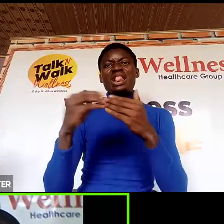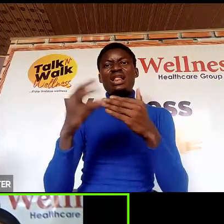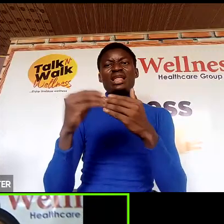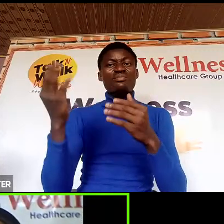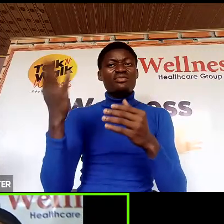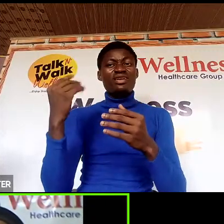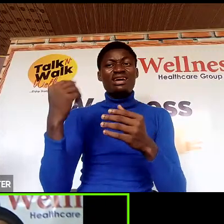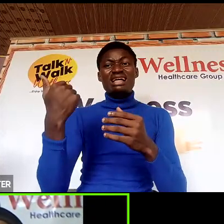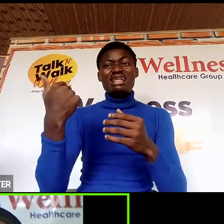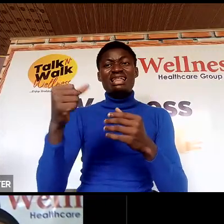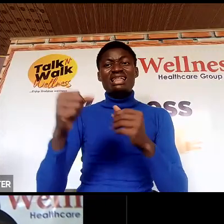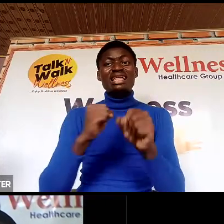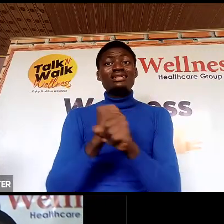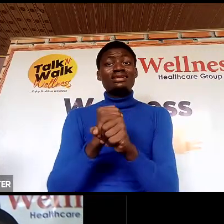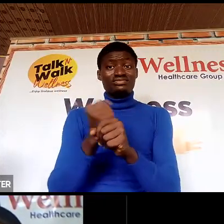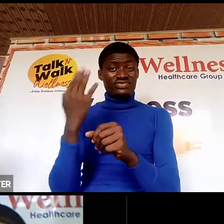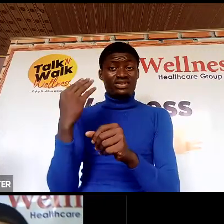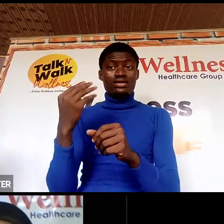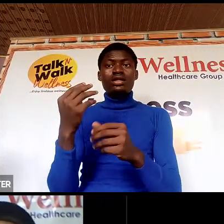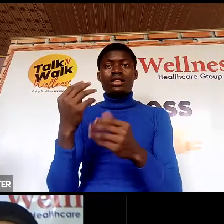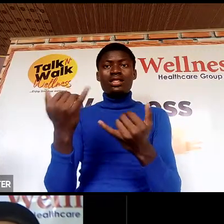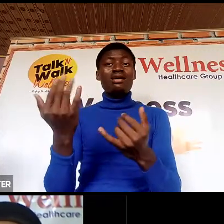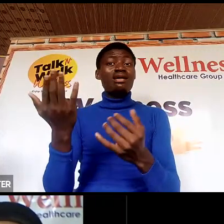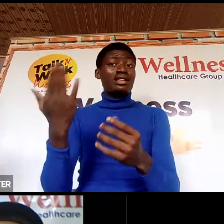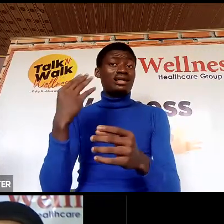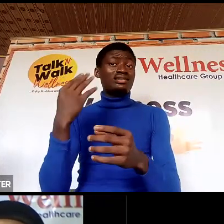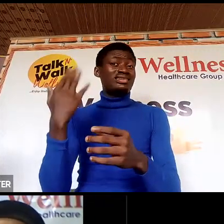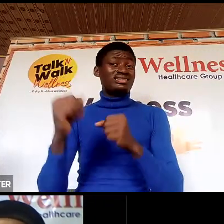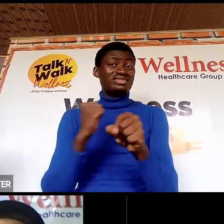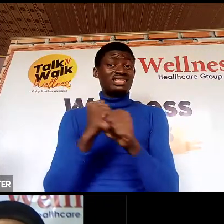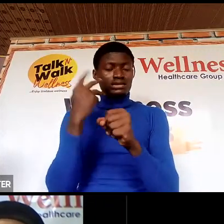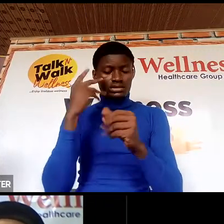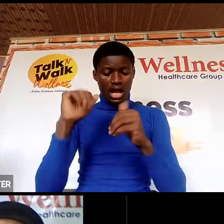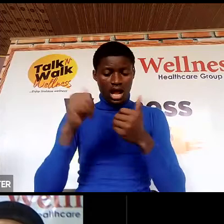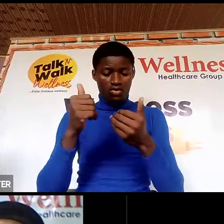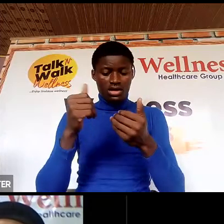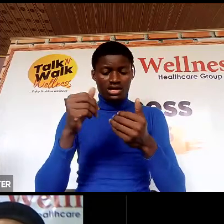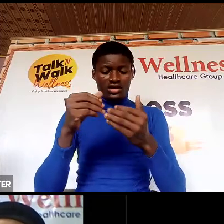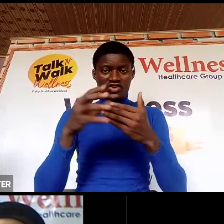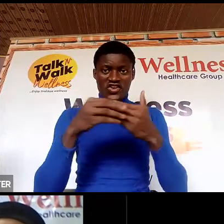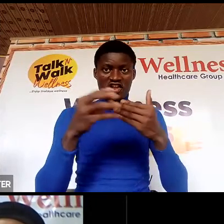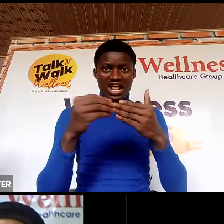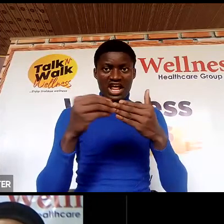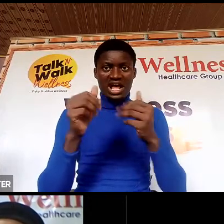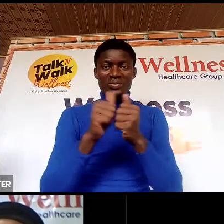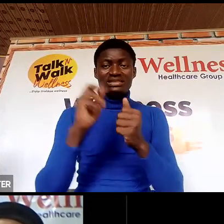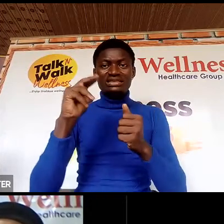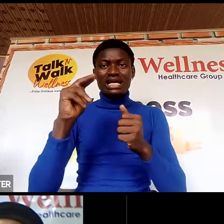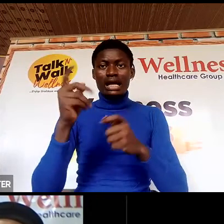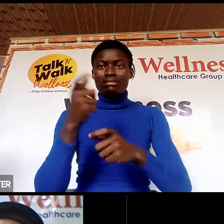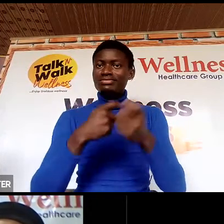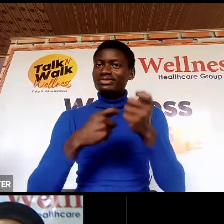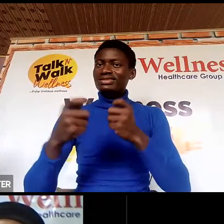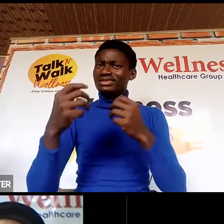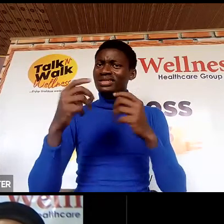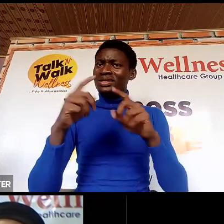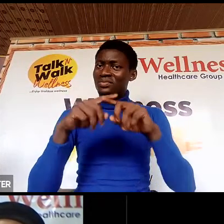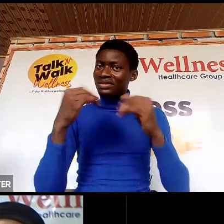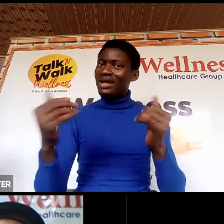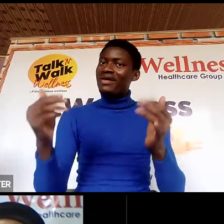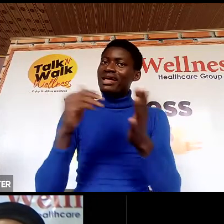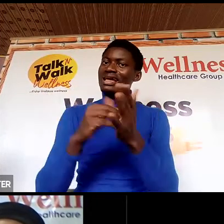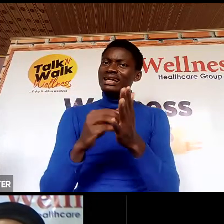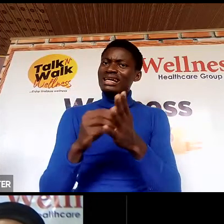So it's important for you to look for ways of ensuring that you can actually yield more from that money, so that